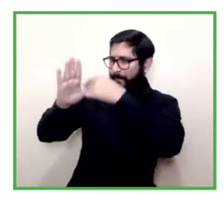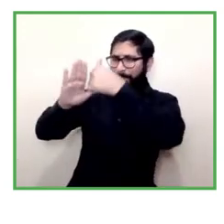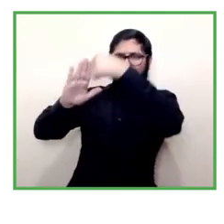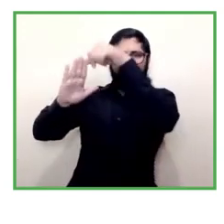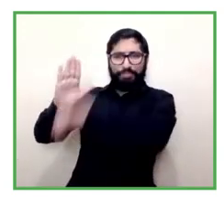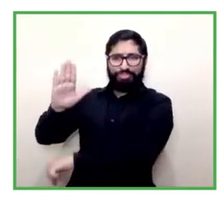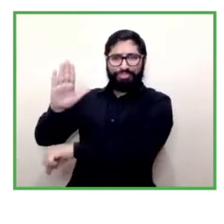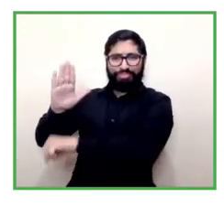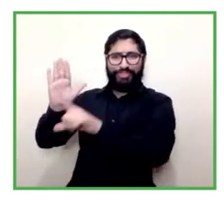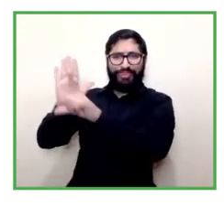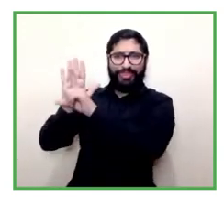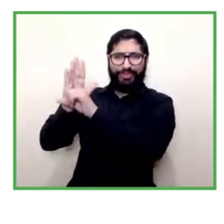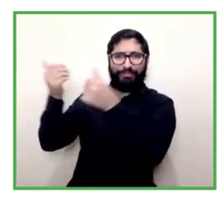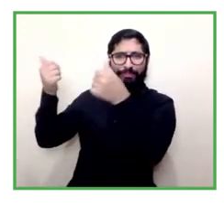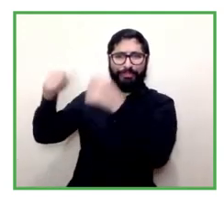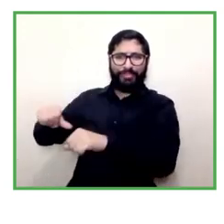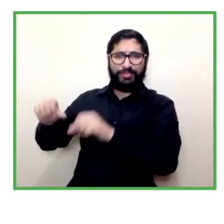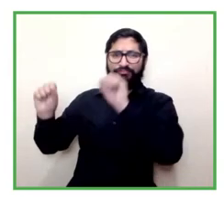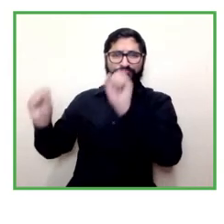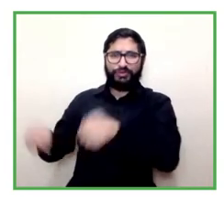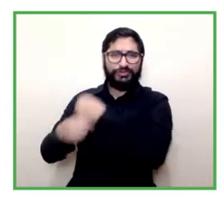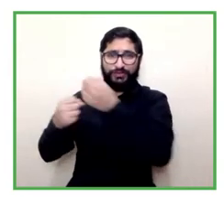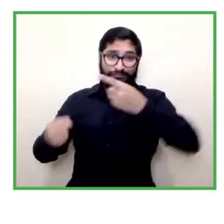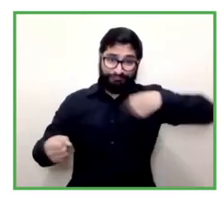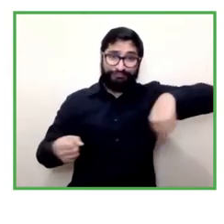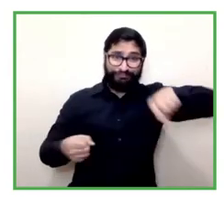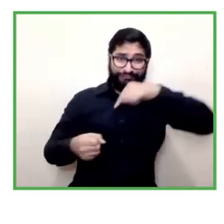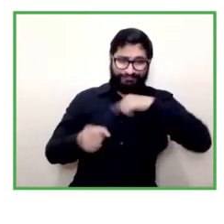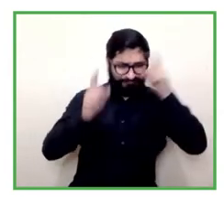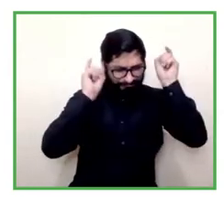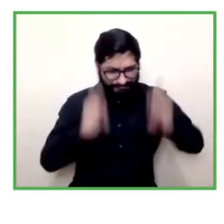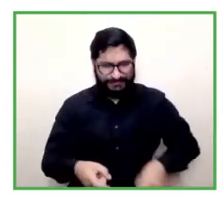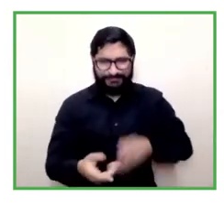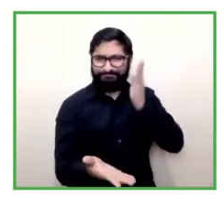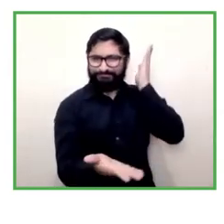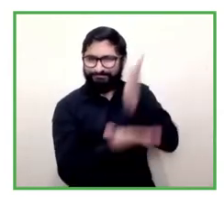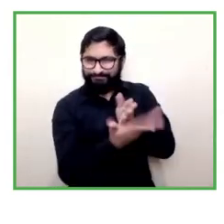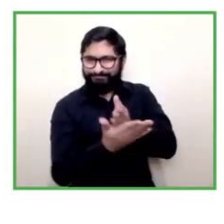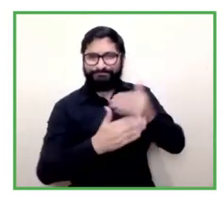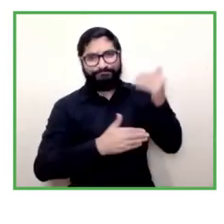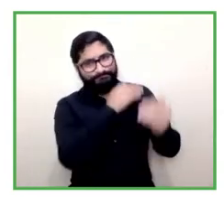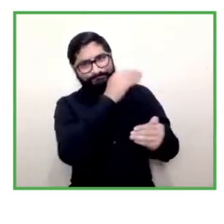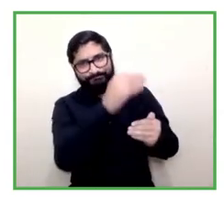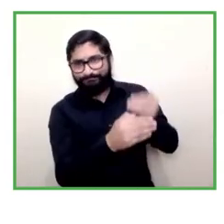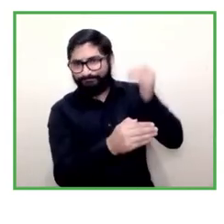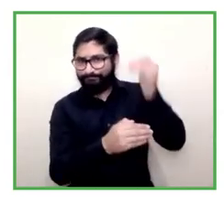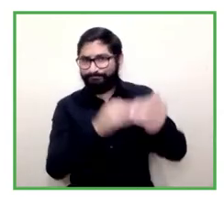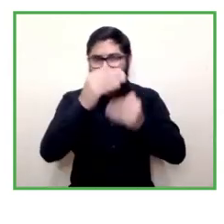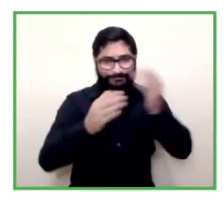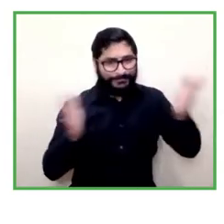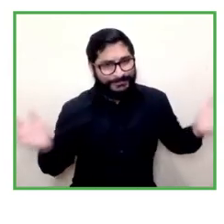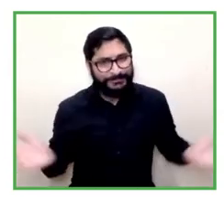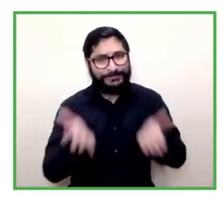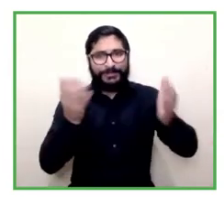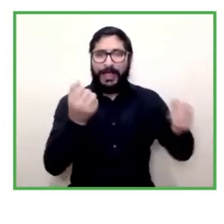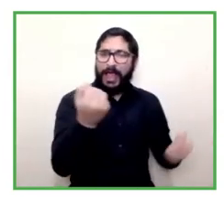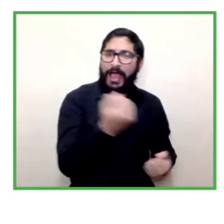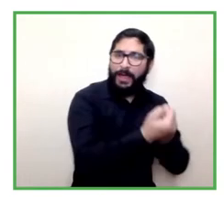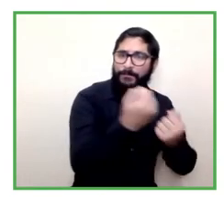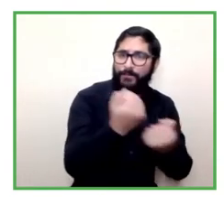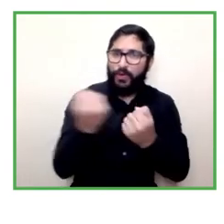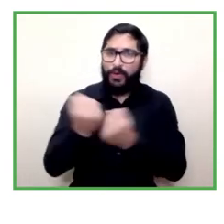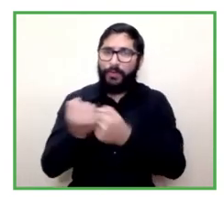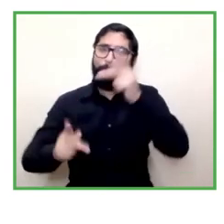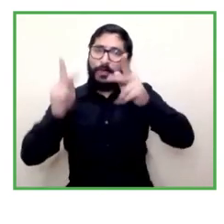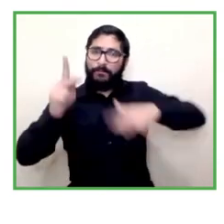but we need to reinforce the fact that it's not suspended and we need to continue working towards the rights of people with disabilities and what christian